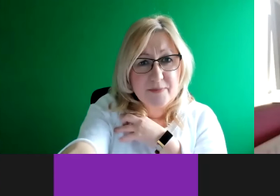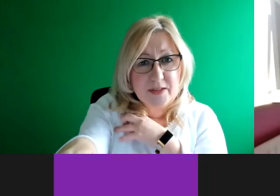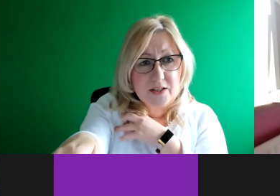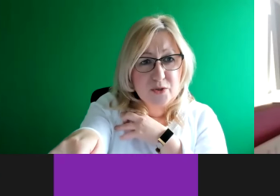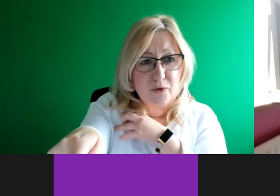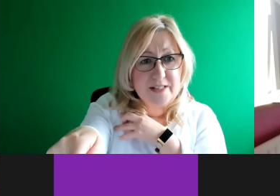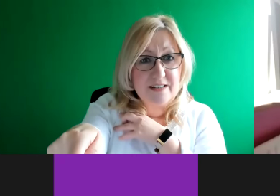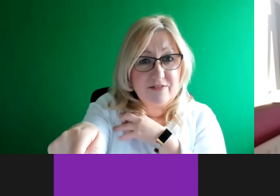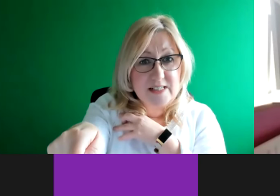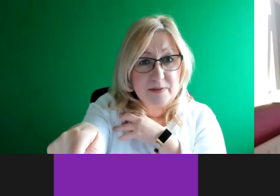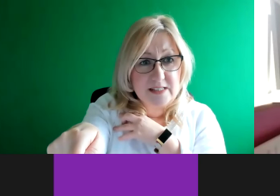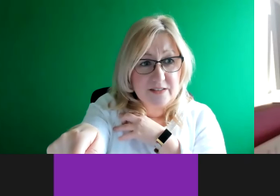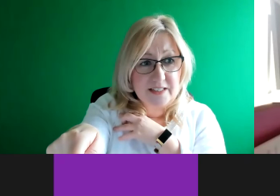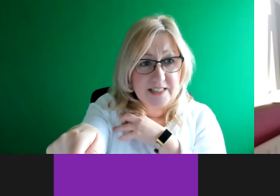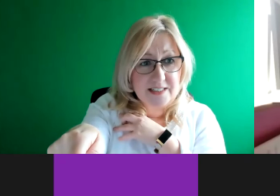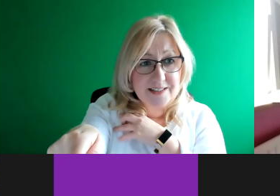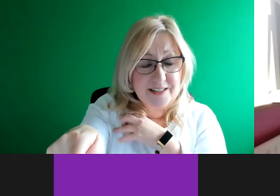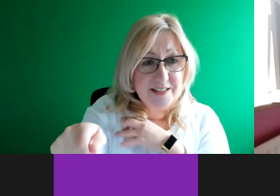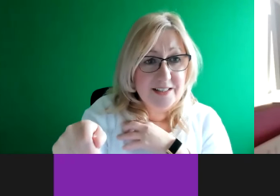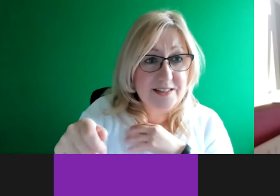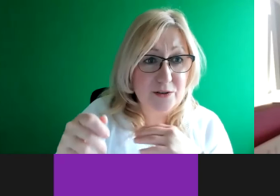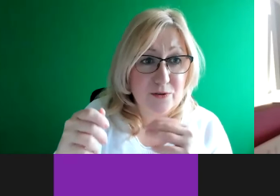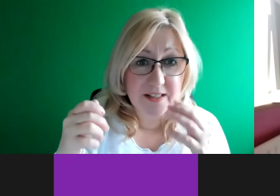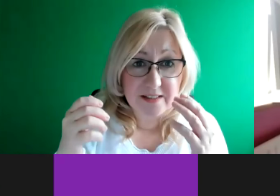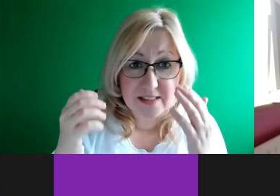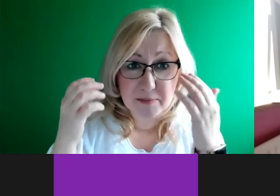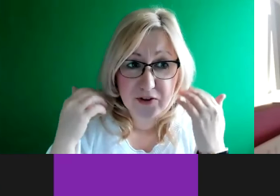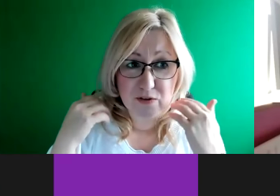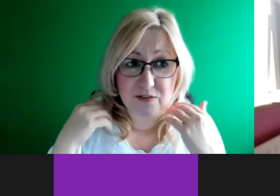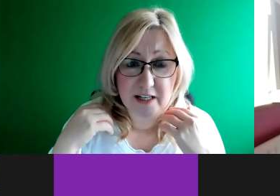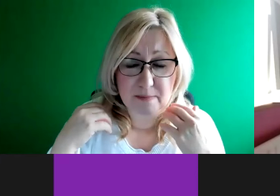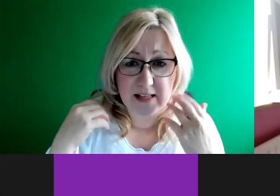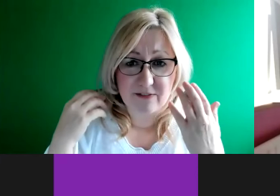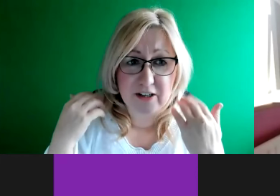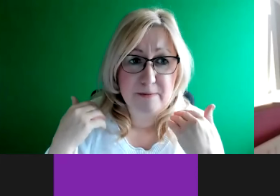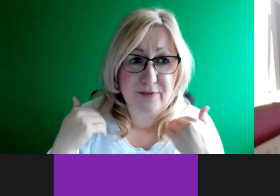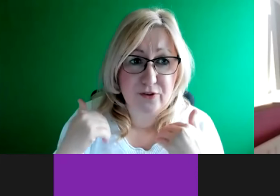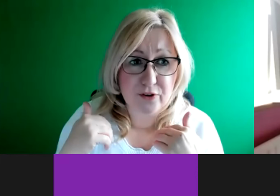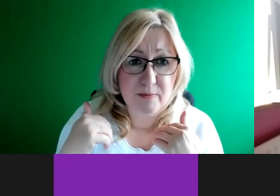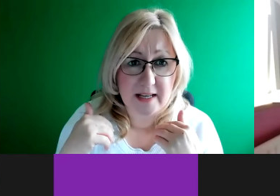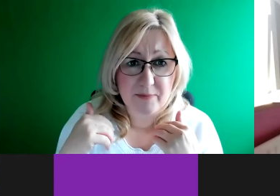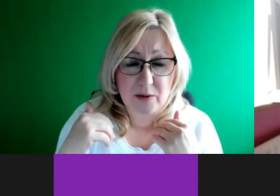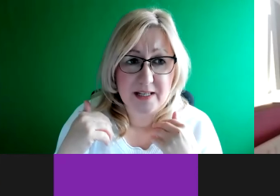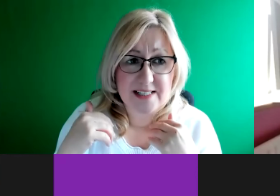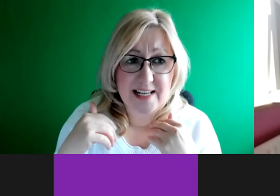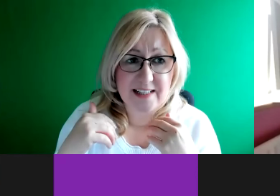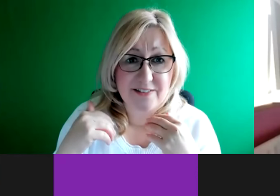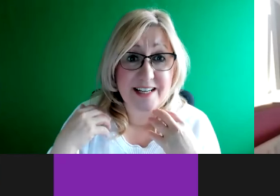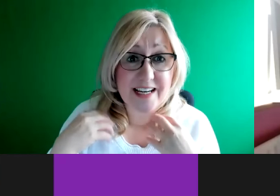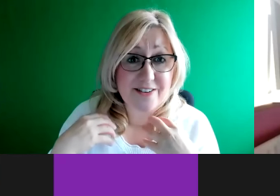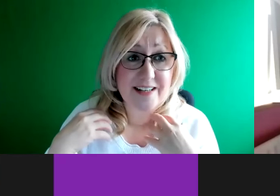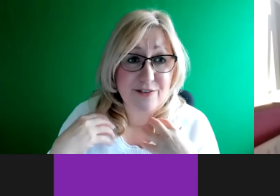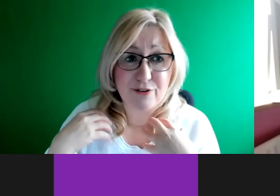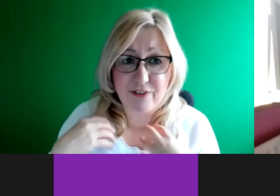brushing towards an invisible surrogate. So some of those verbs, like the verbs of grooming, we can say that